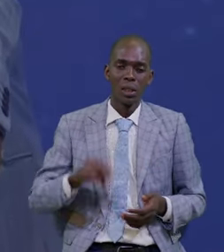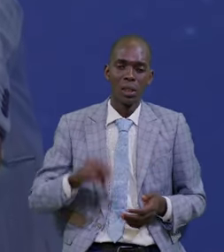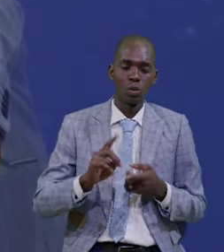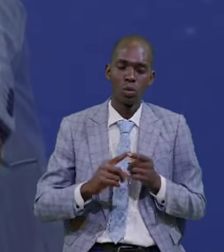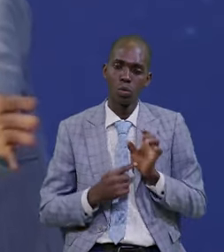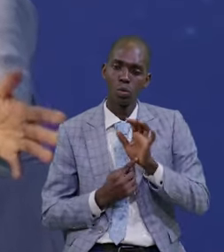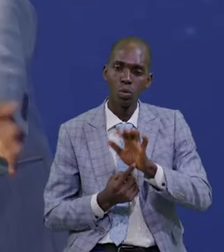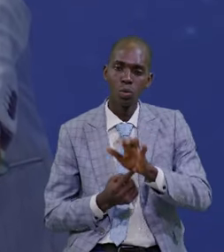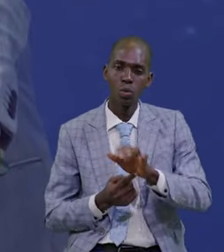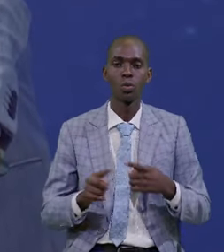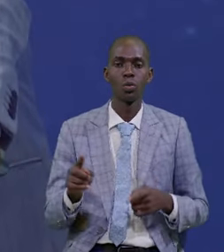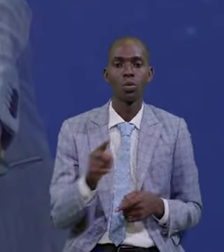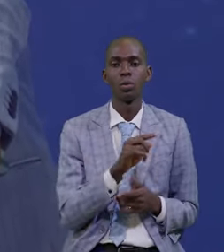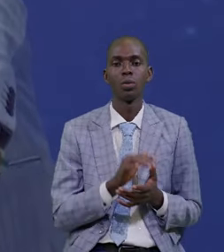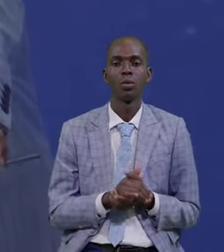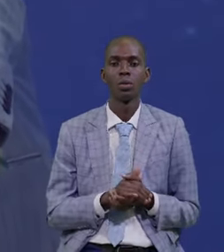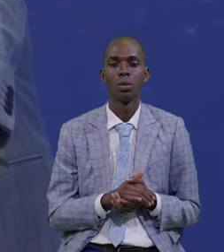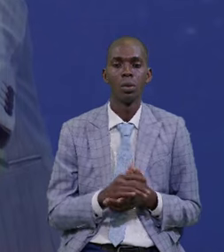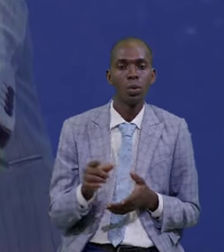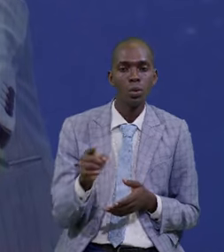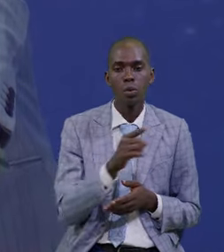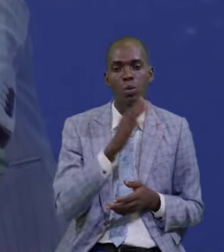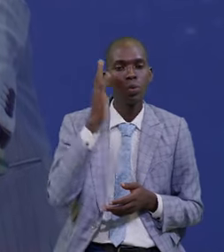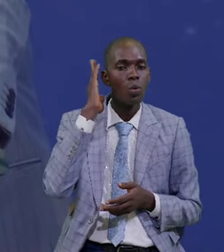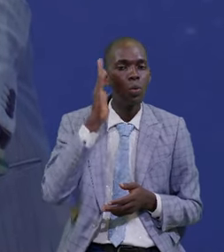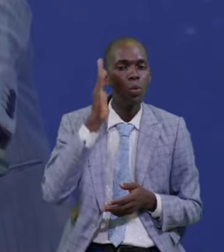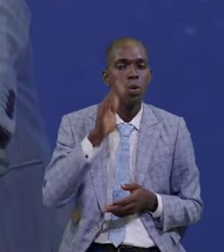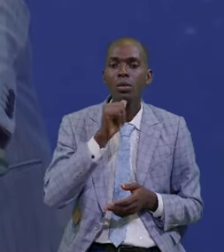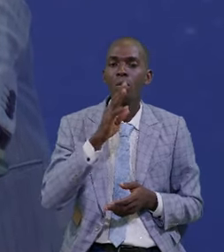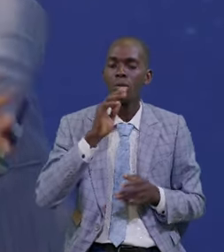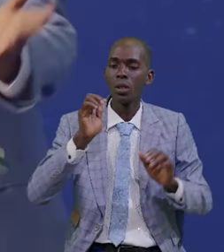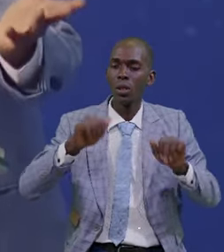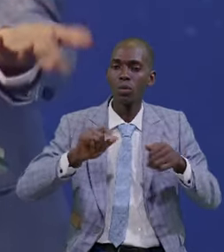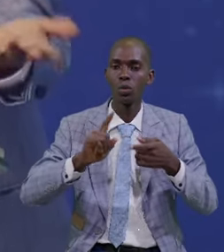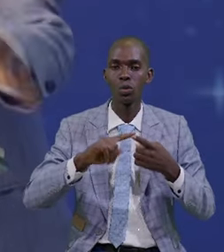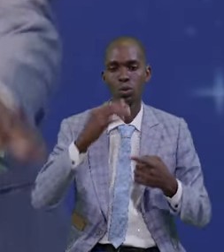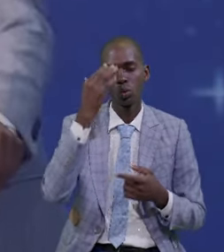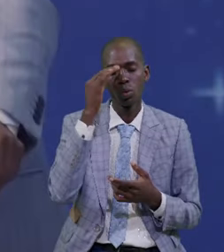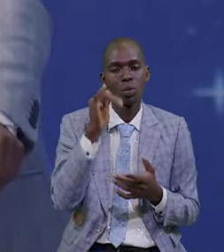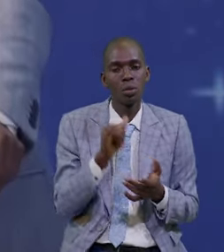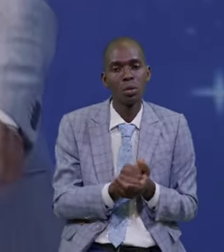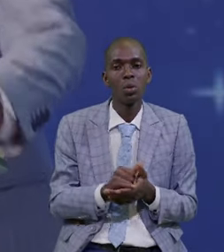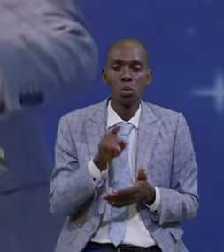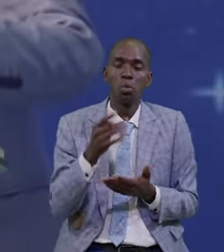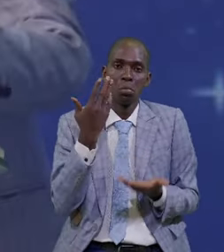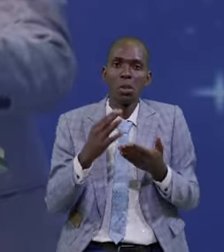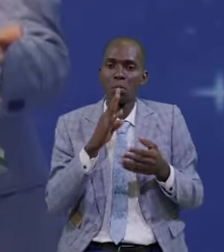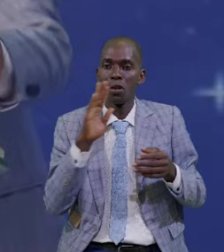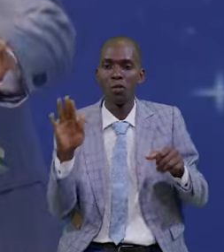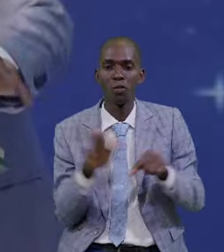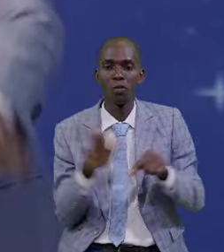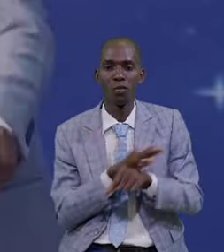you, you will not be able to know that. You might be prayerful, you might